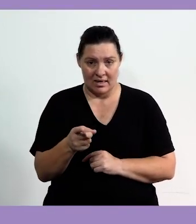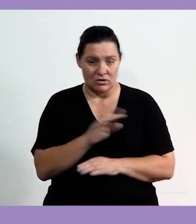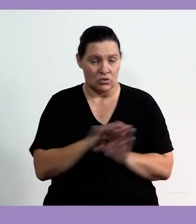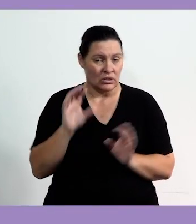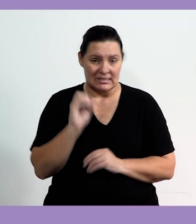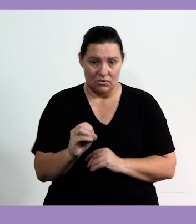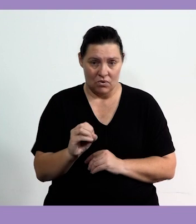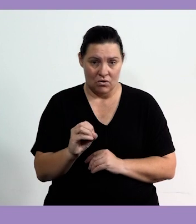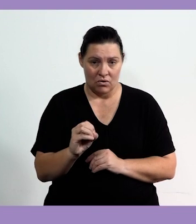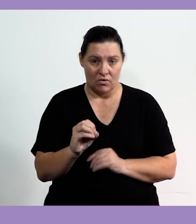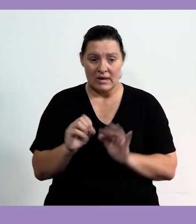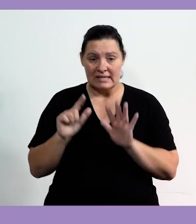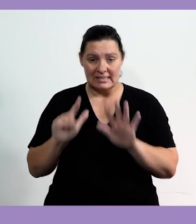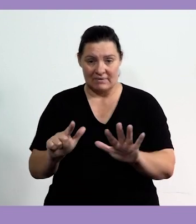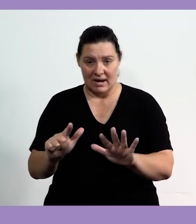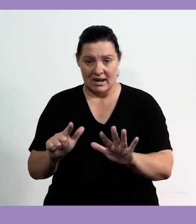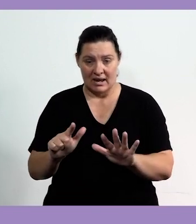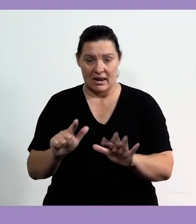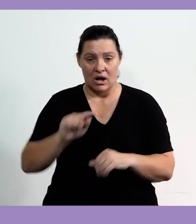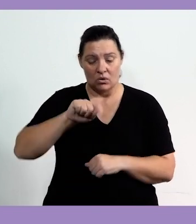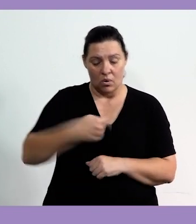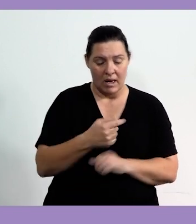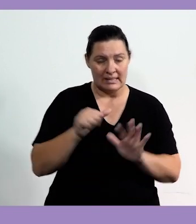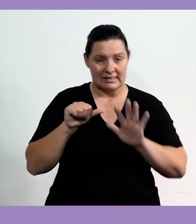first number that is not a 0, and that is